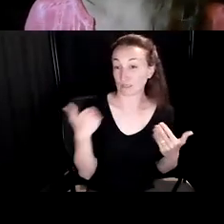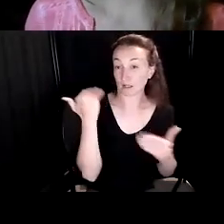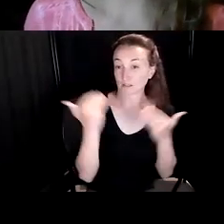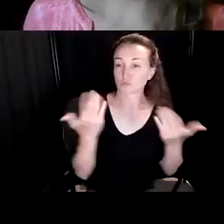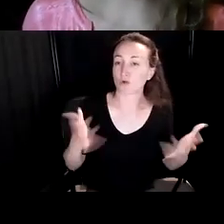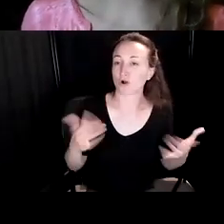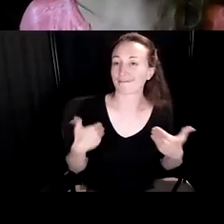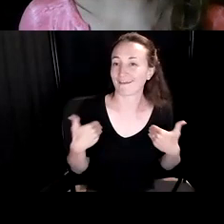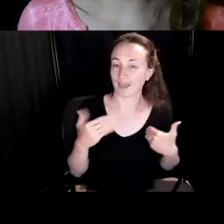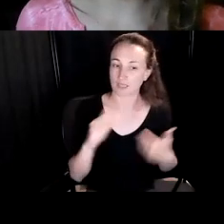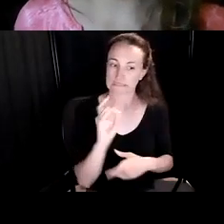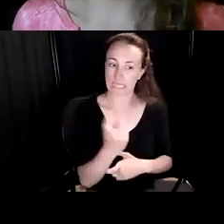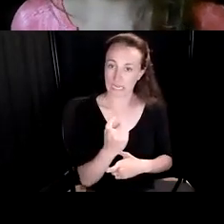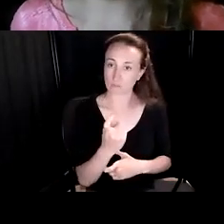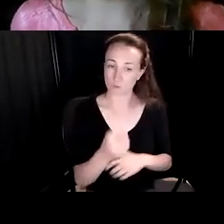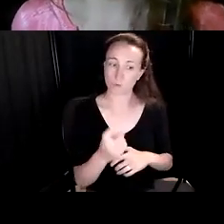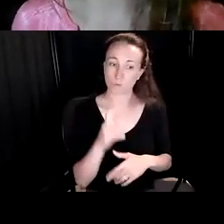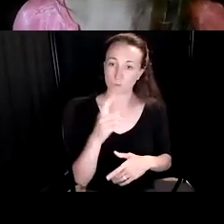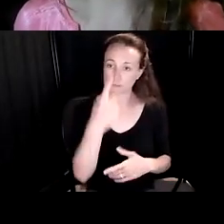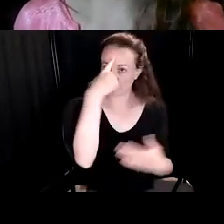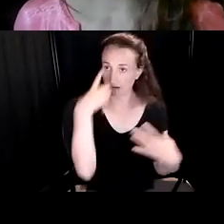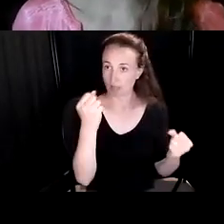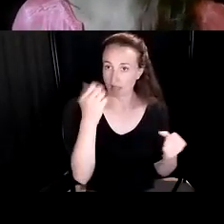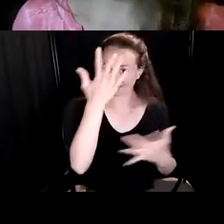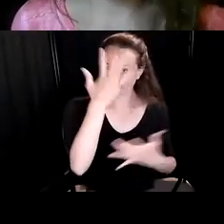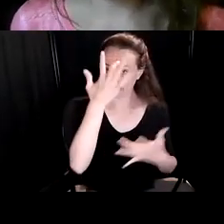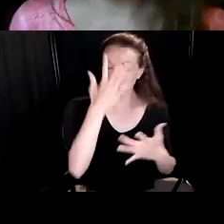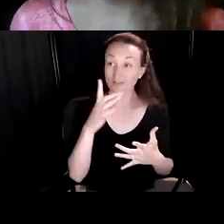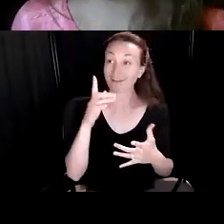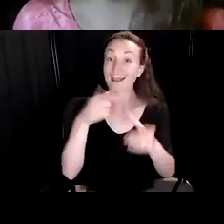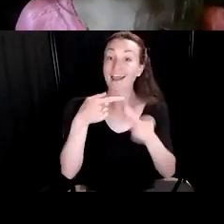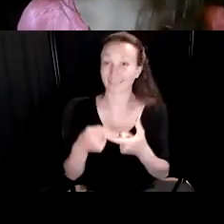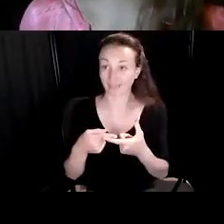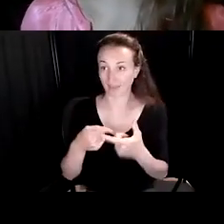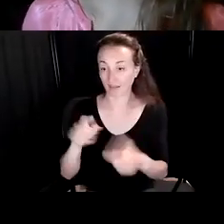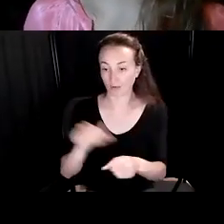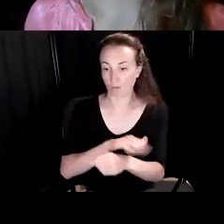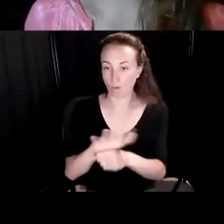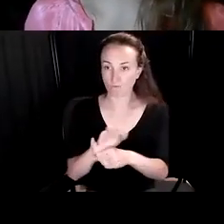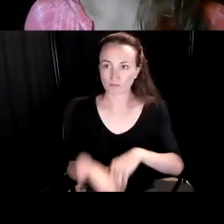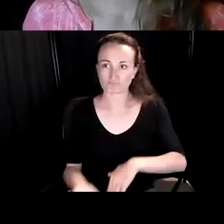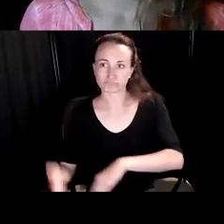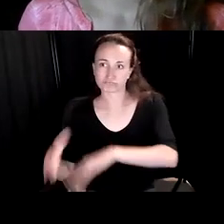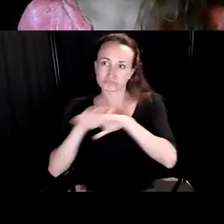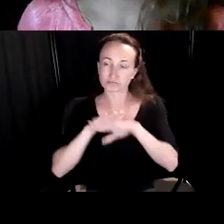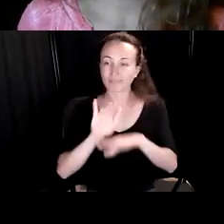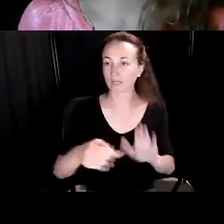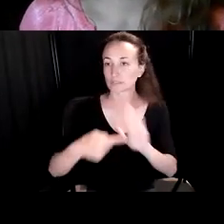condition, who then essentially reported that the pandemic and the outbreak increased symptoms of anxiety and